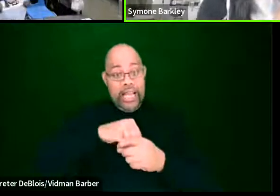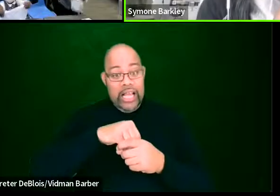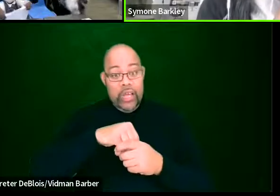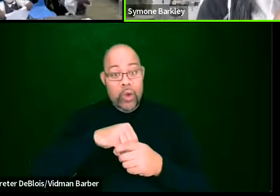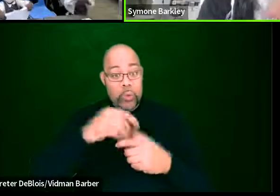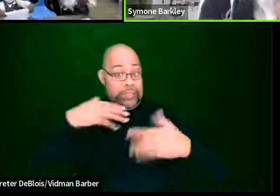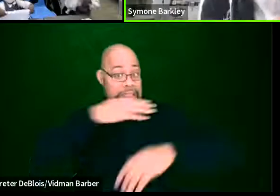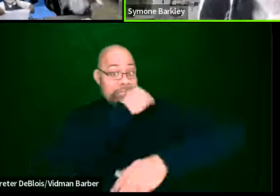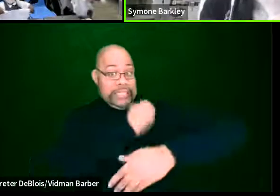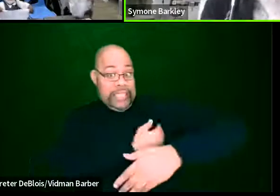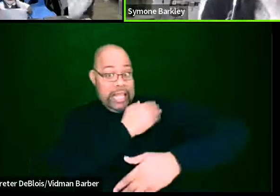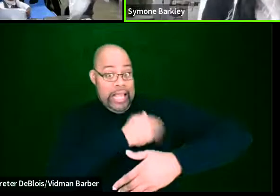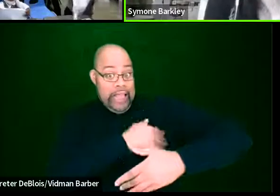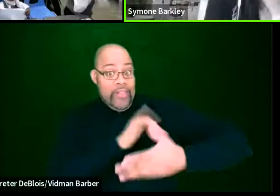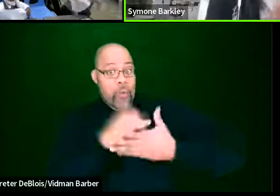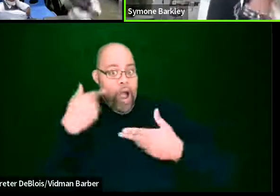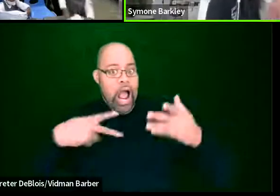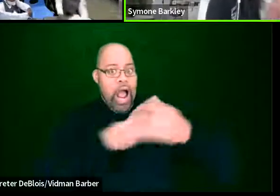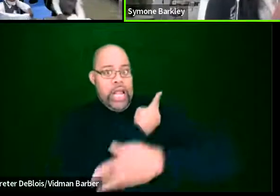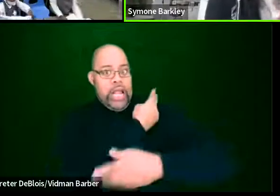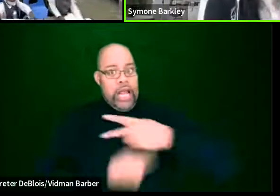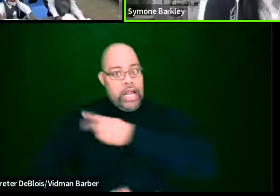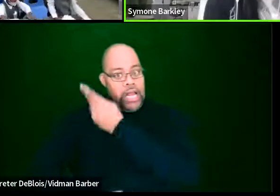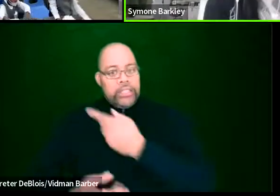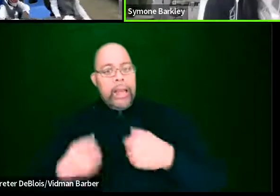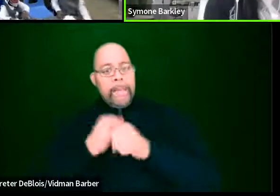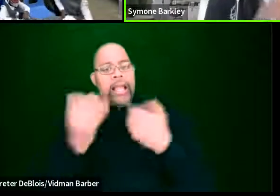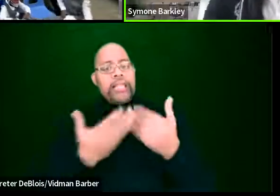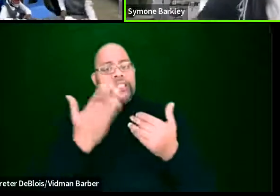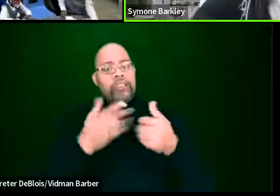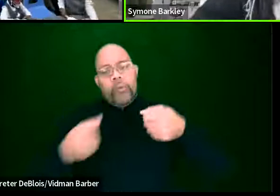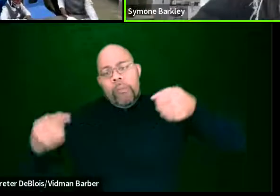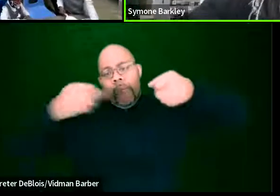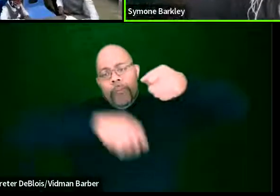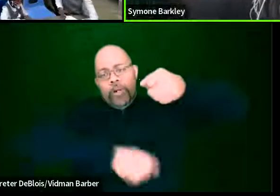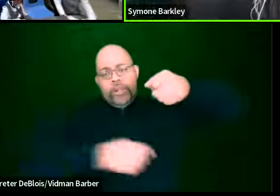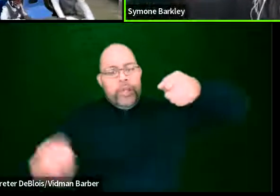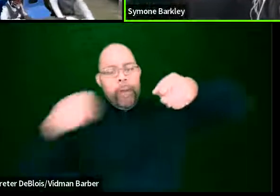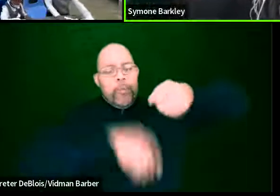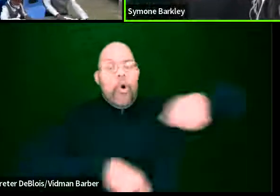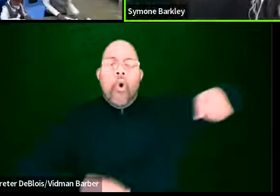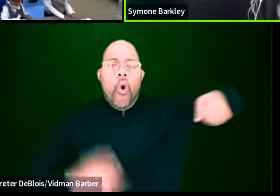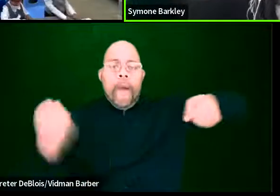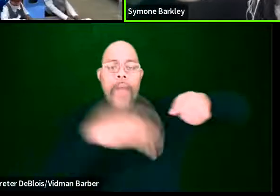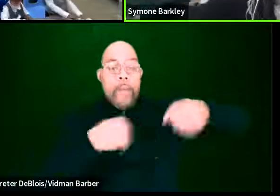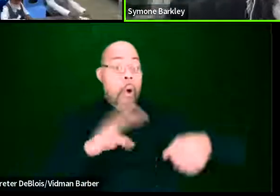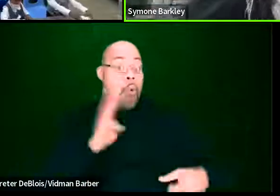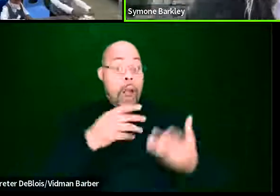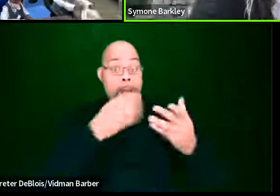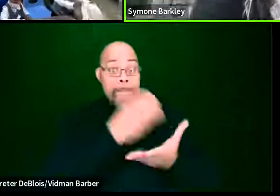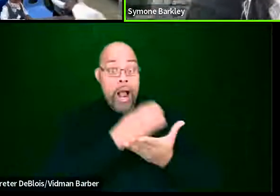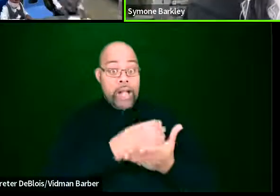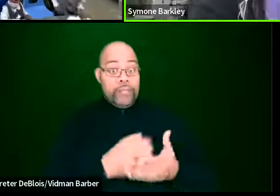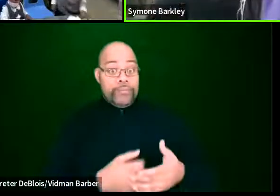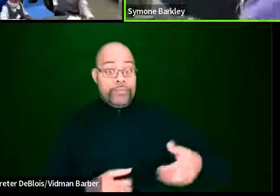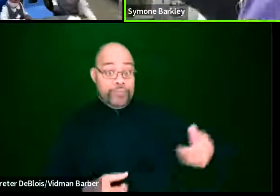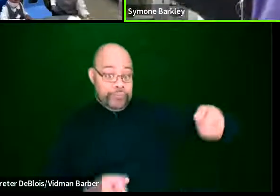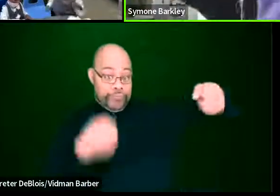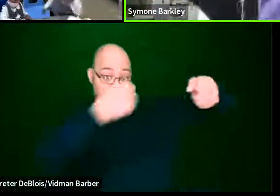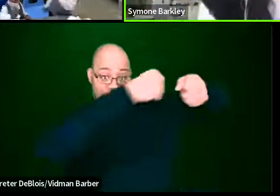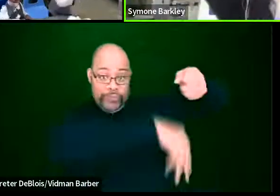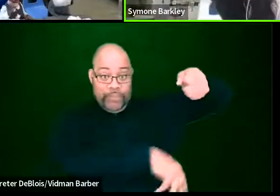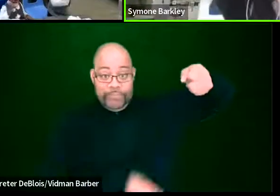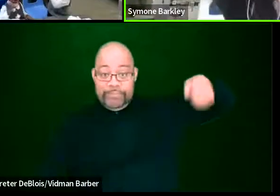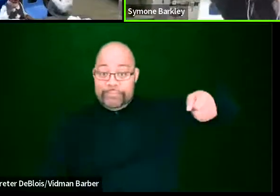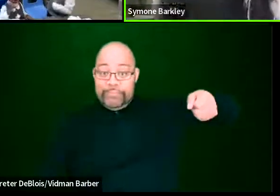where the sleeve was. That's why we cut the sleeves off to make it easier to put something inside. So I'm gonna take my water bottle. If I put it inside